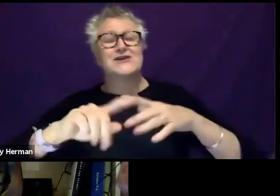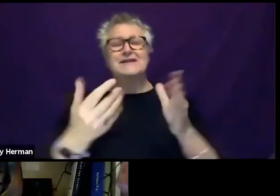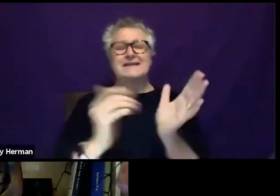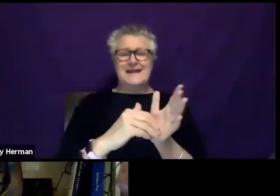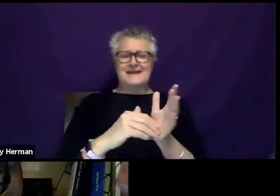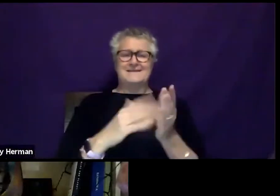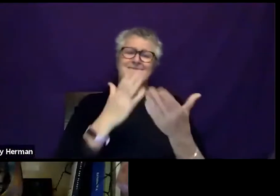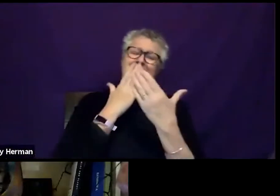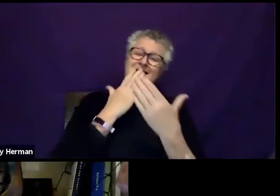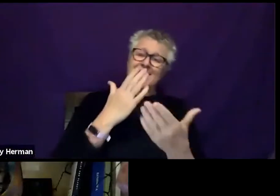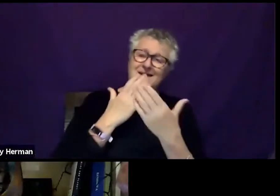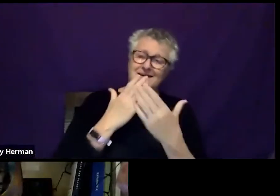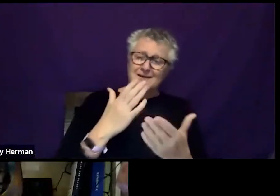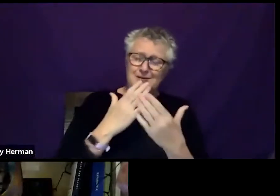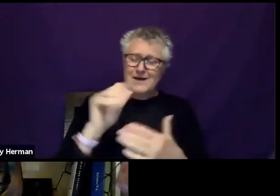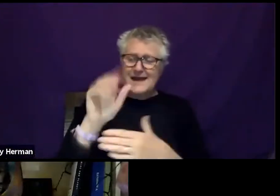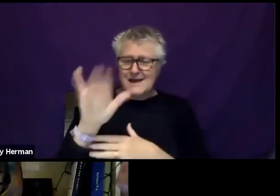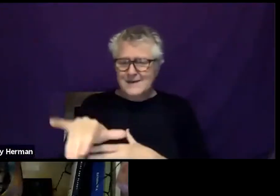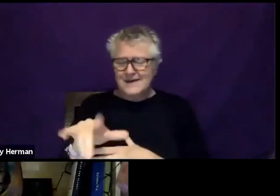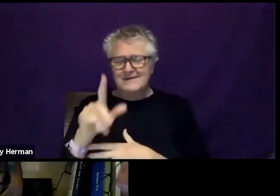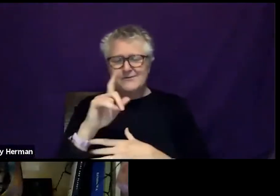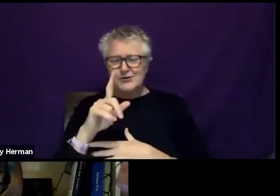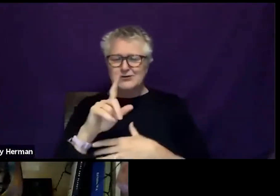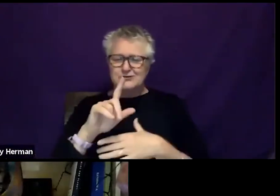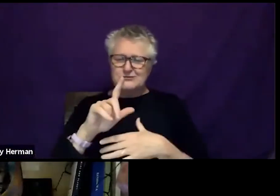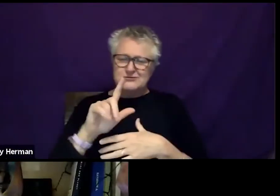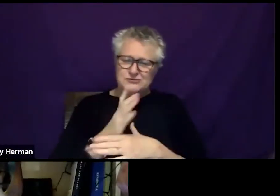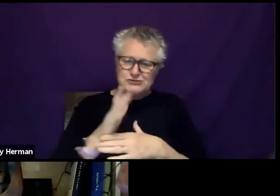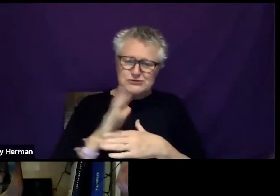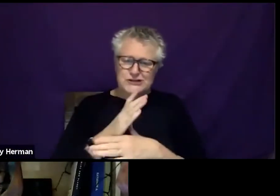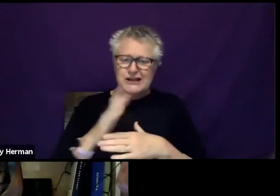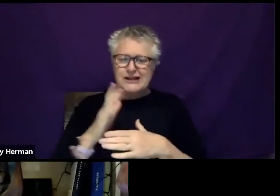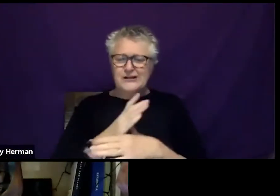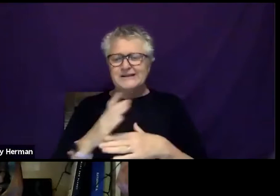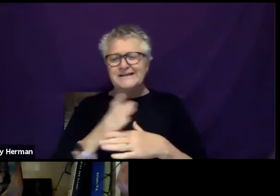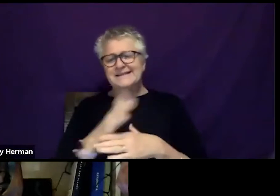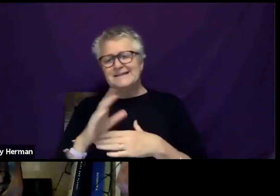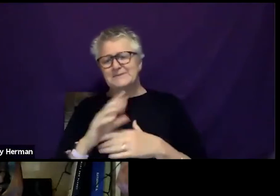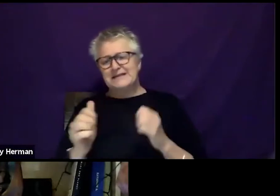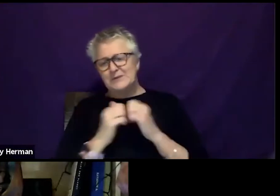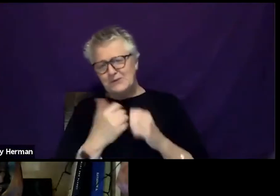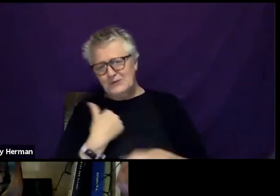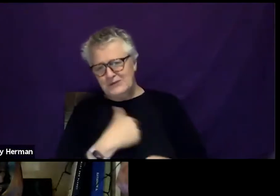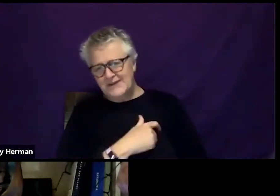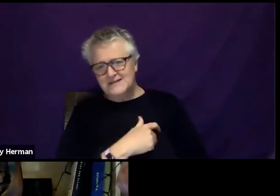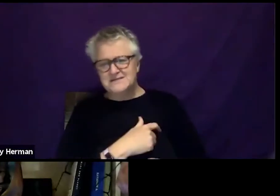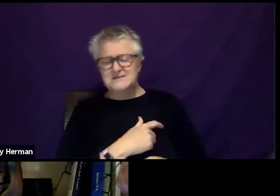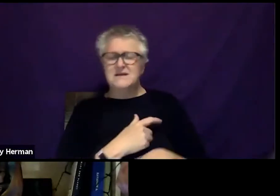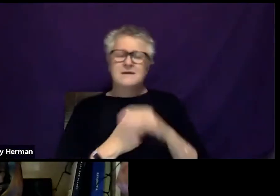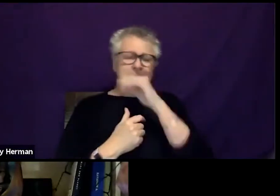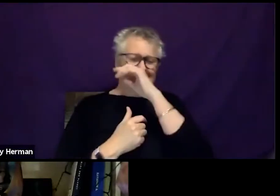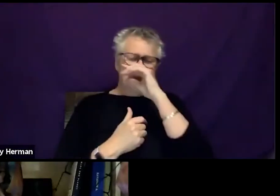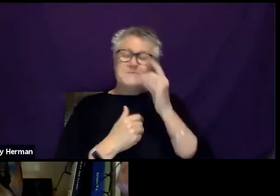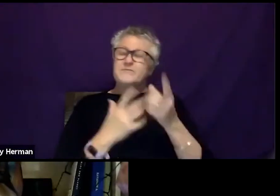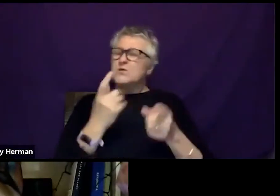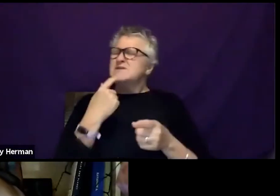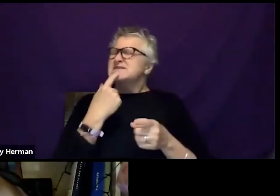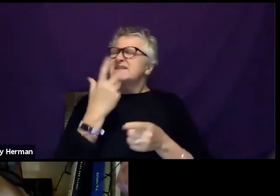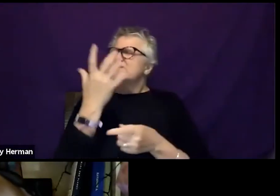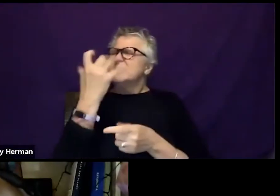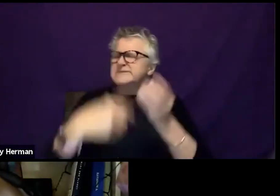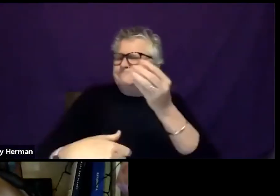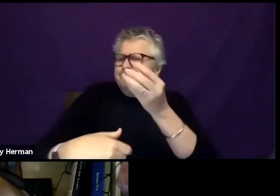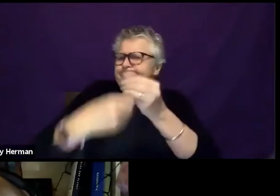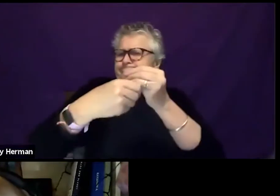and sharing your thoughts. For the last 20 minutes, I'm wondering if there's anything else that you wanted to say relative to, for us going forward